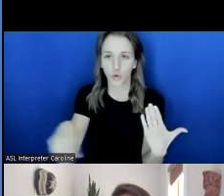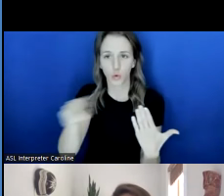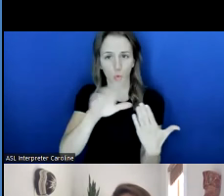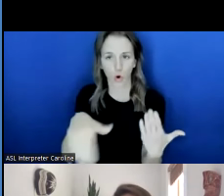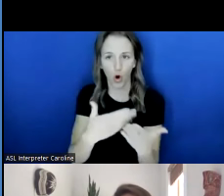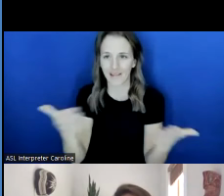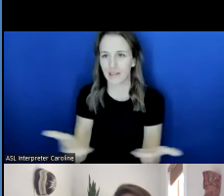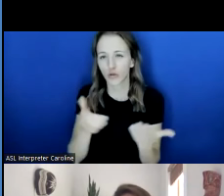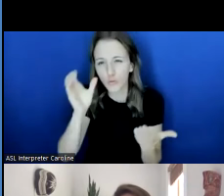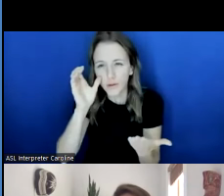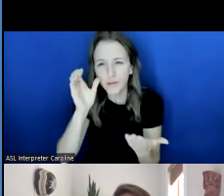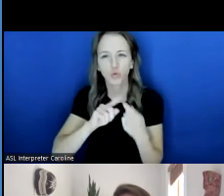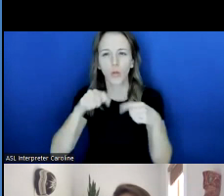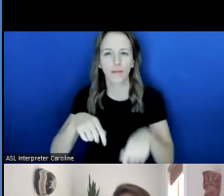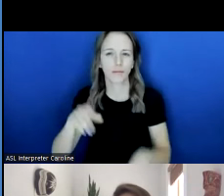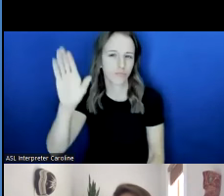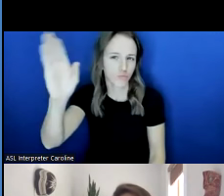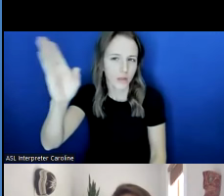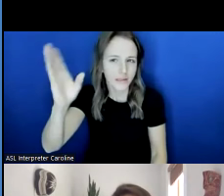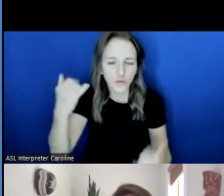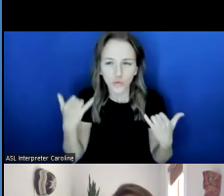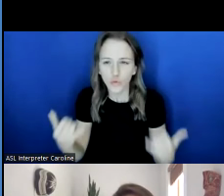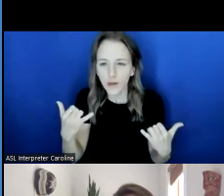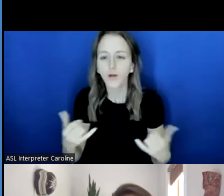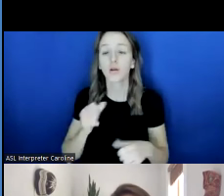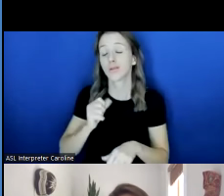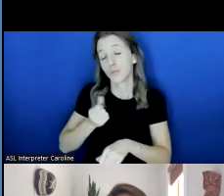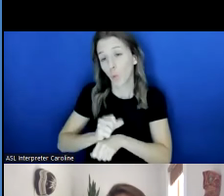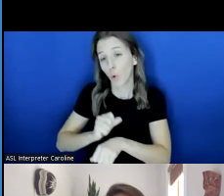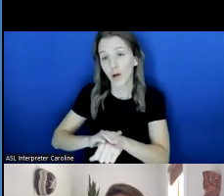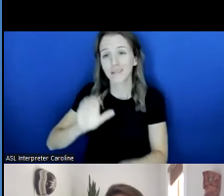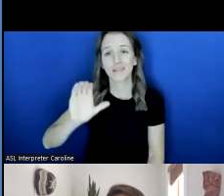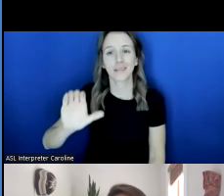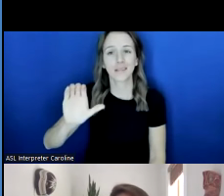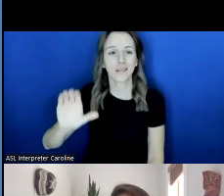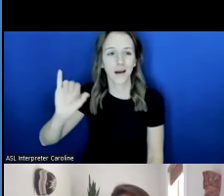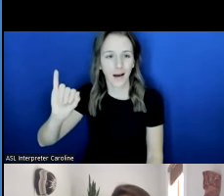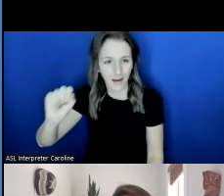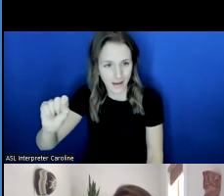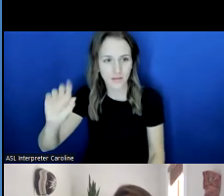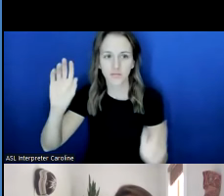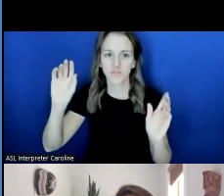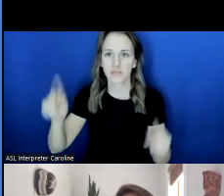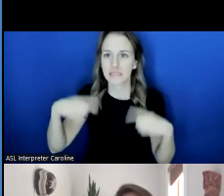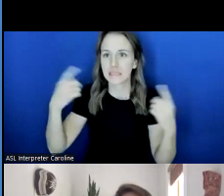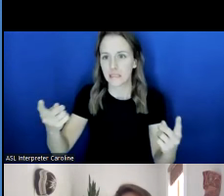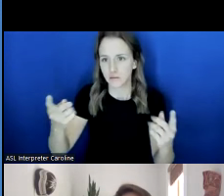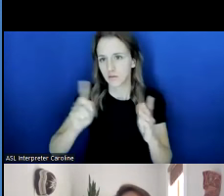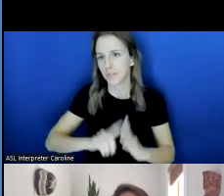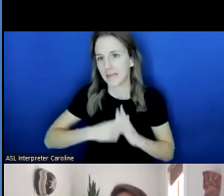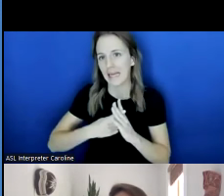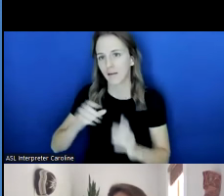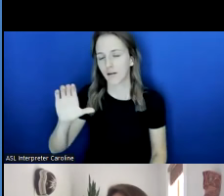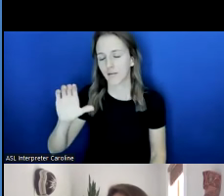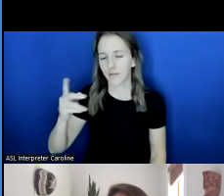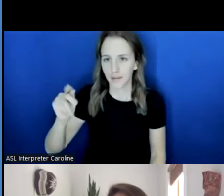this presentation. We've been working on CCIS since the beginning of the pandemic, and are now, or have